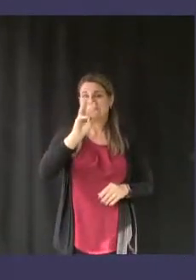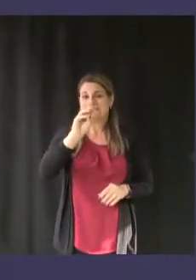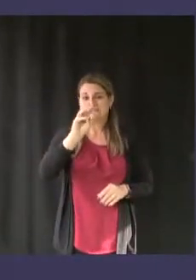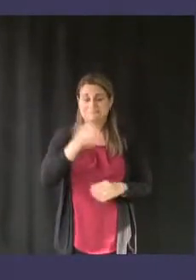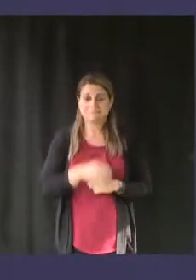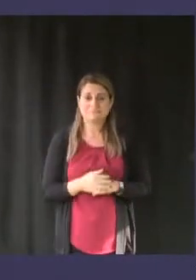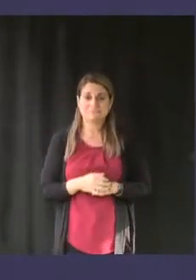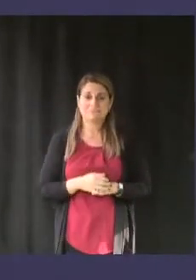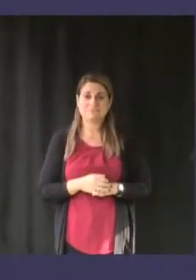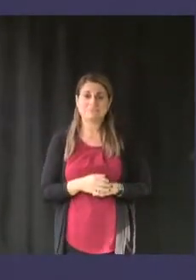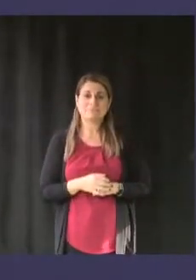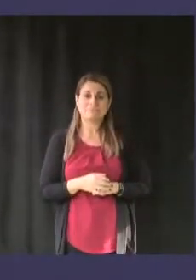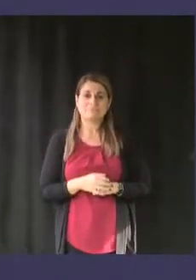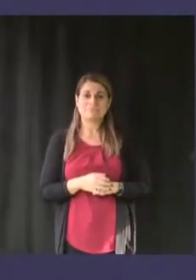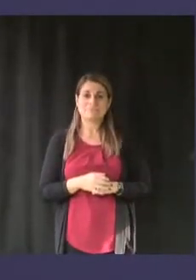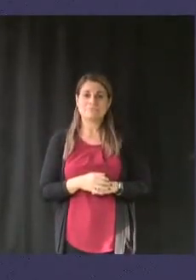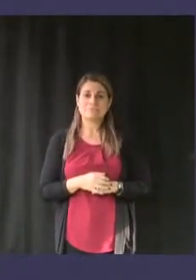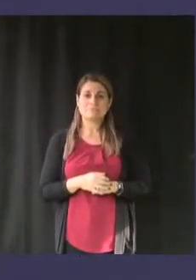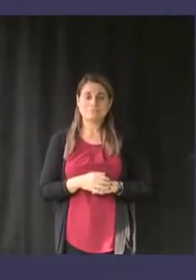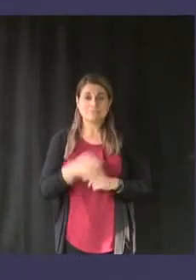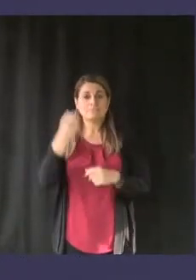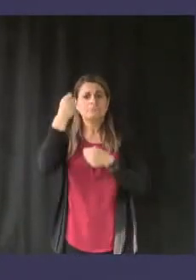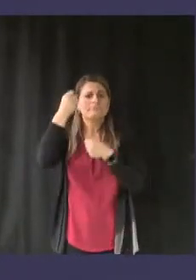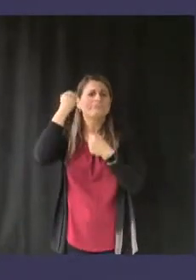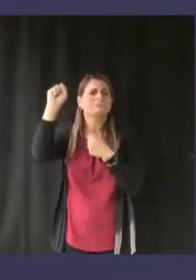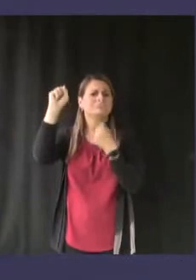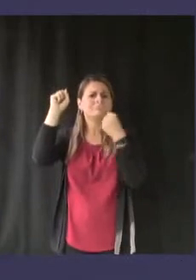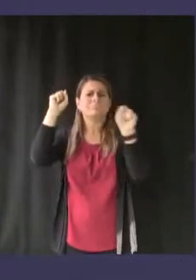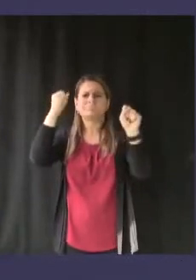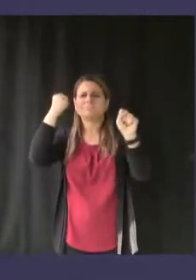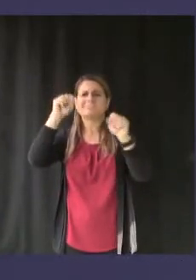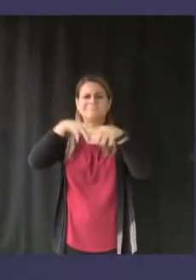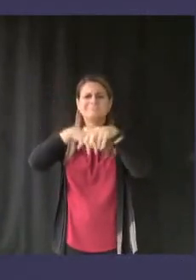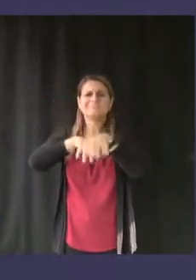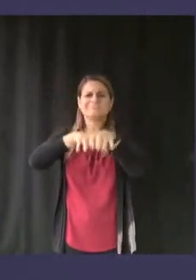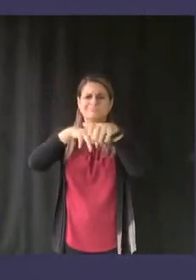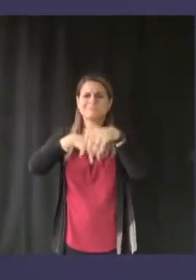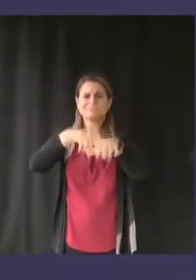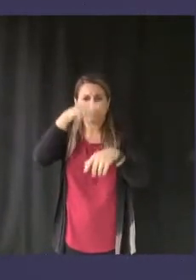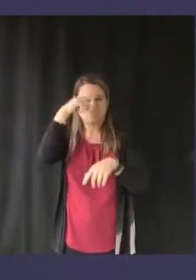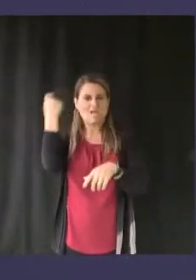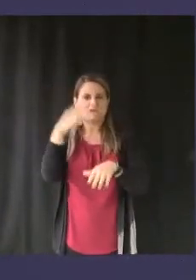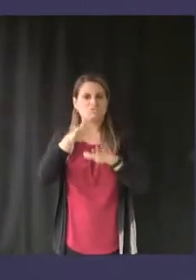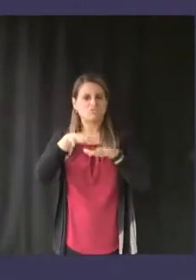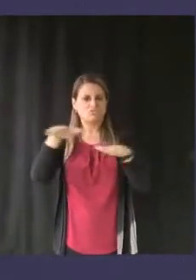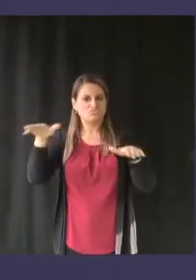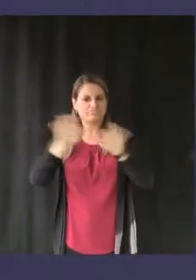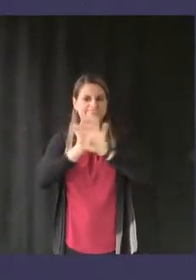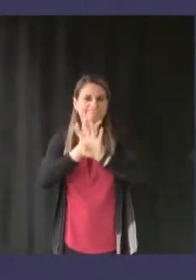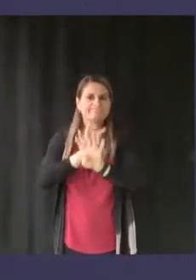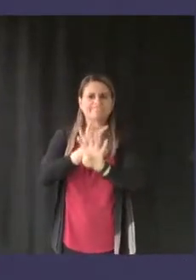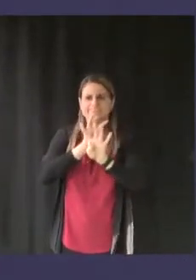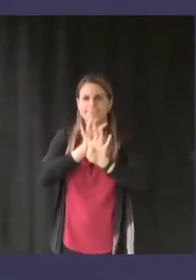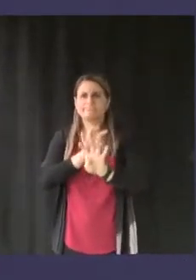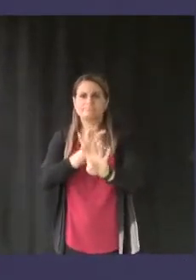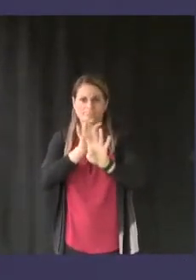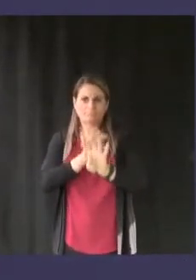protest, African-American kids protesting on college, protesting segregation. And the